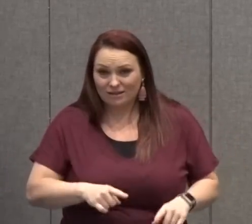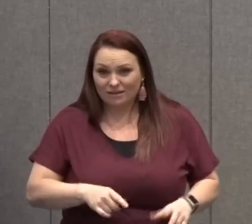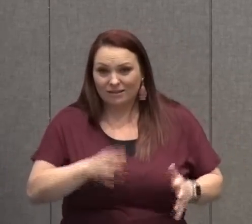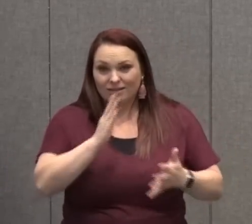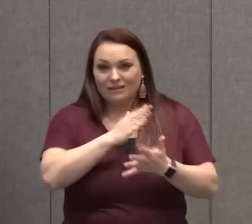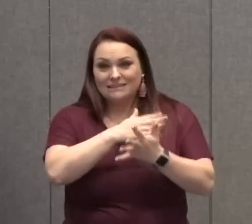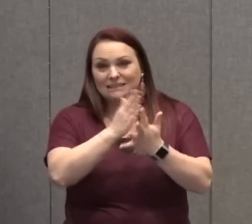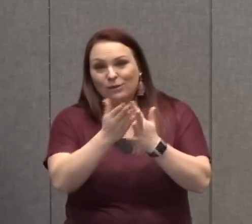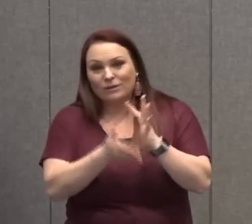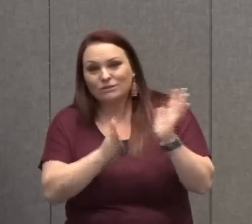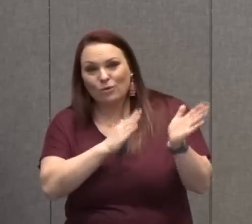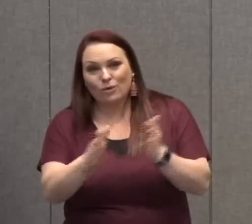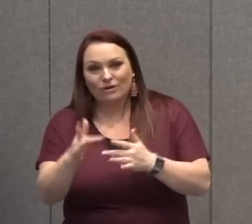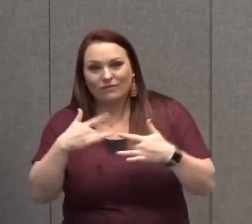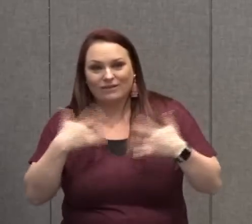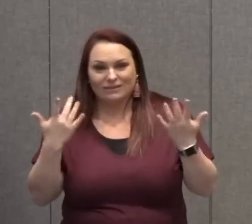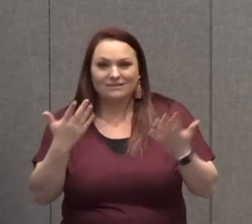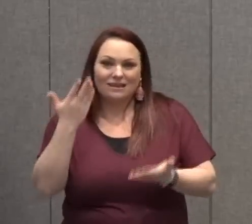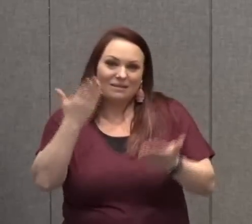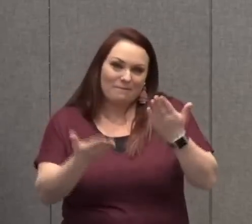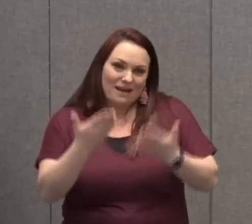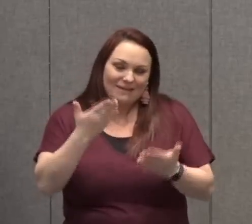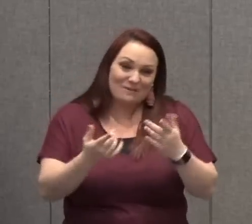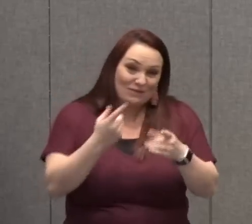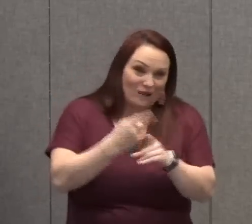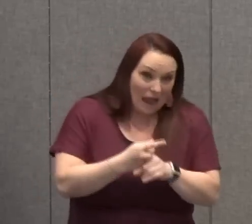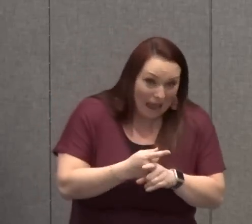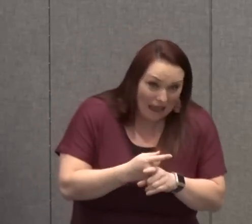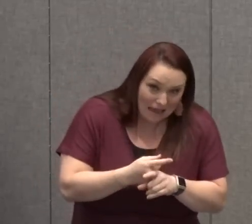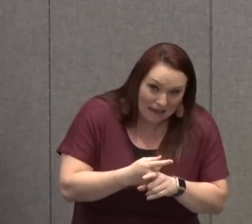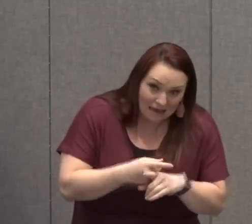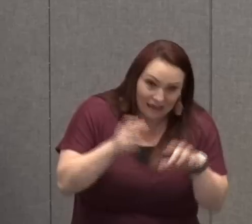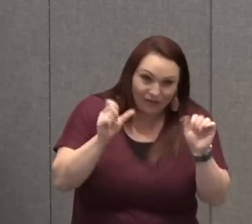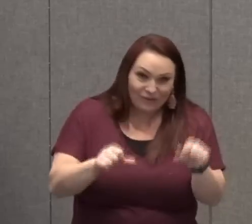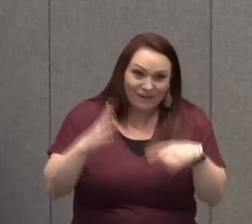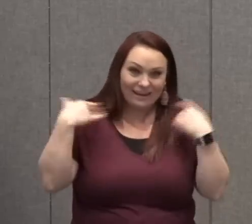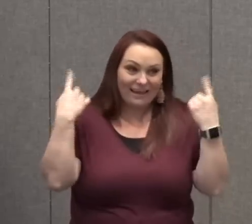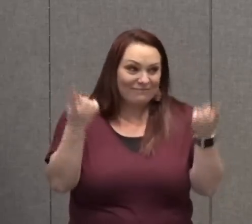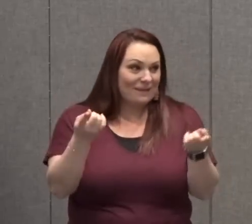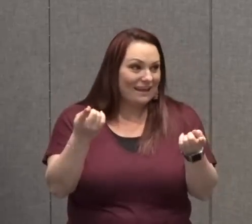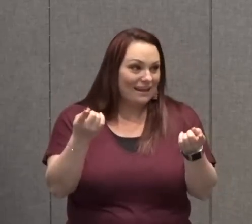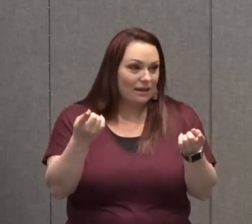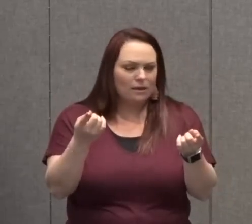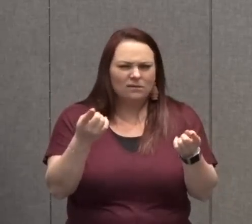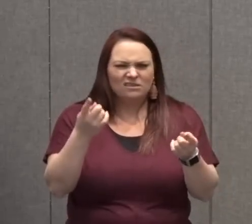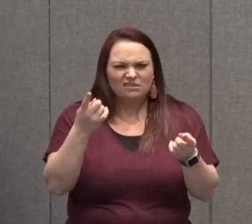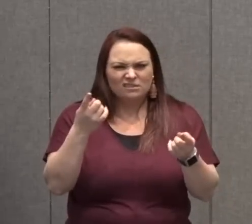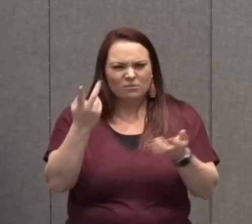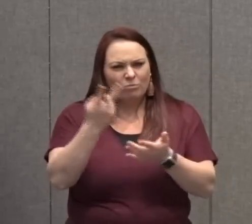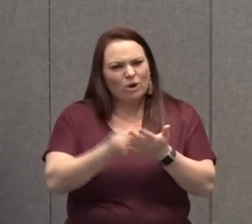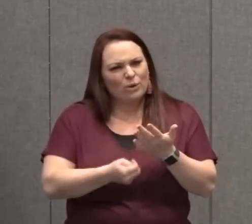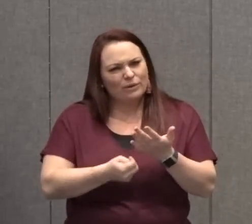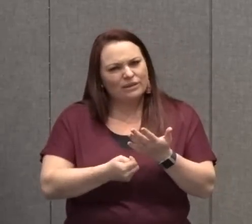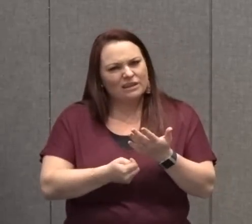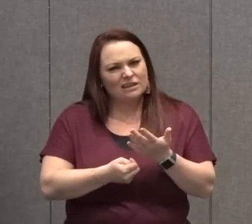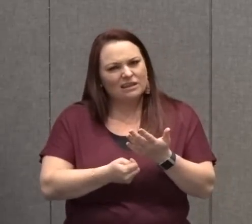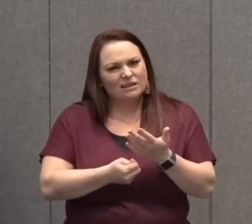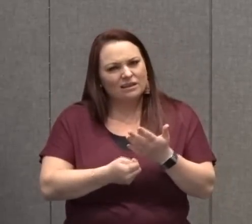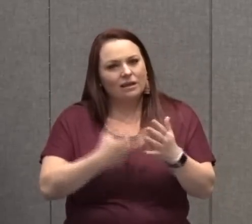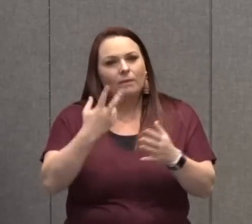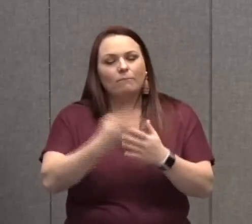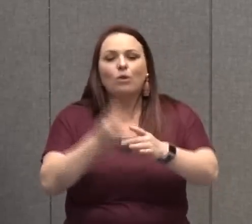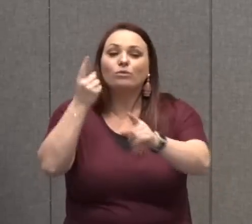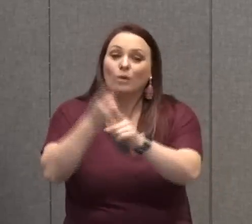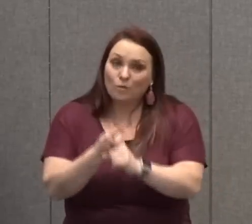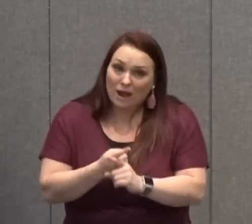sequence order of events but I think that actually might have been it they could have been right both of us and you both were